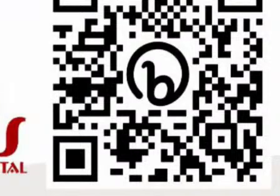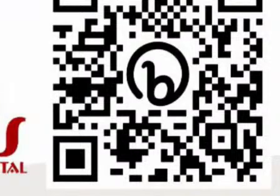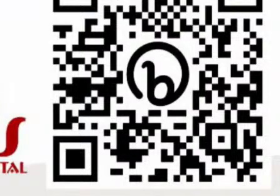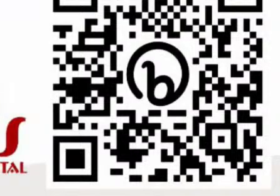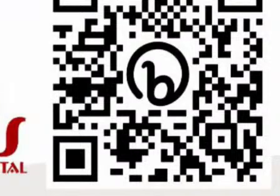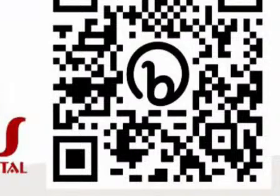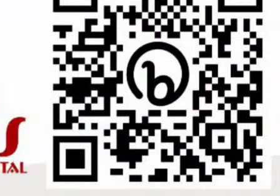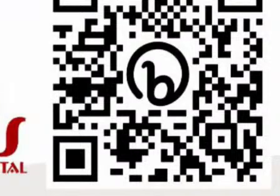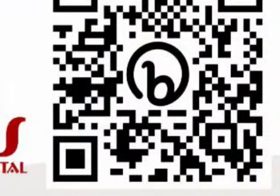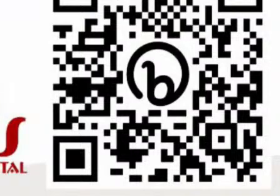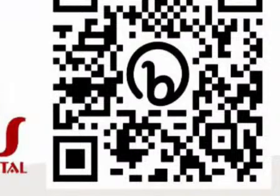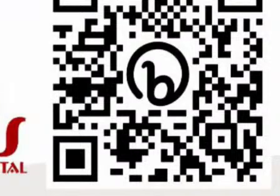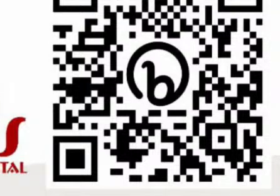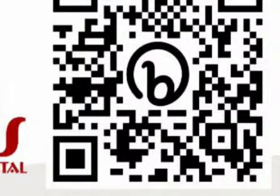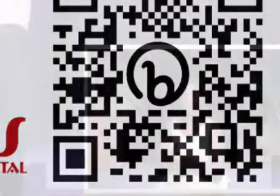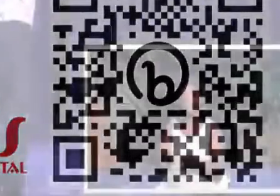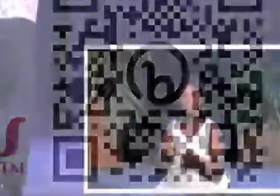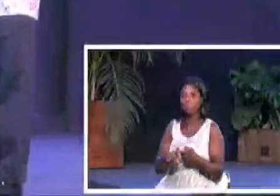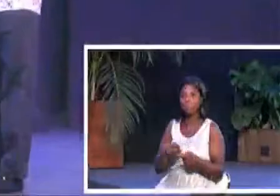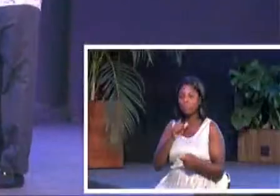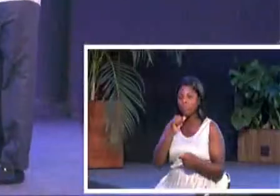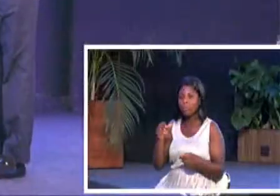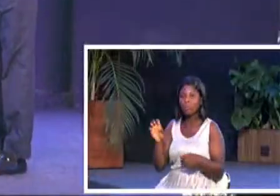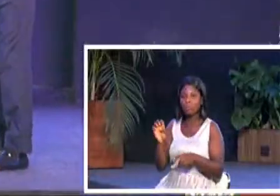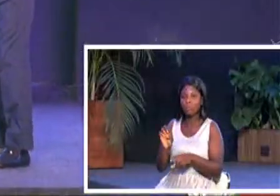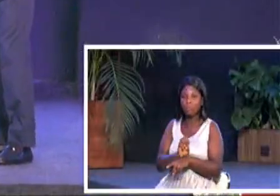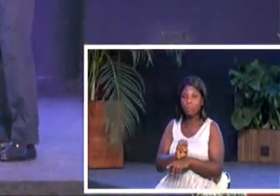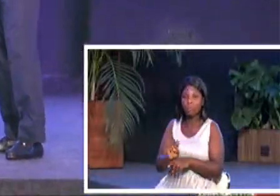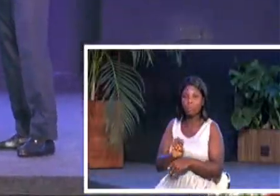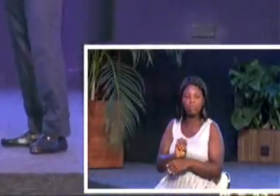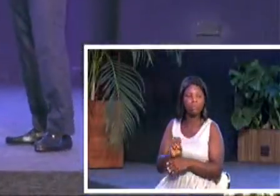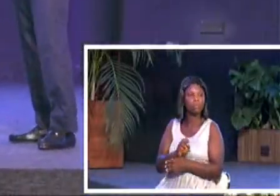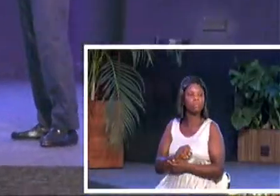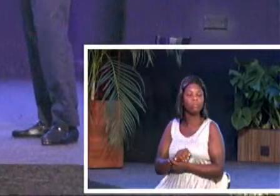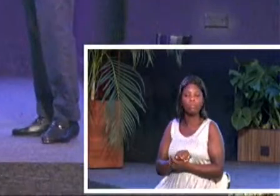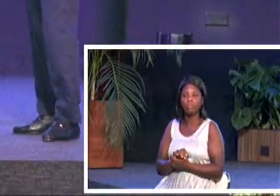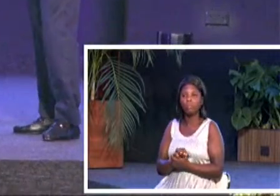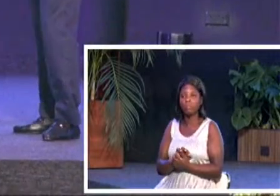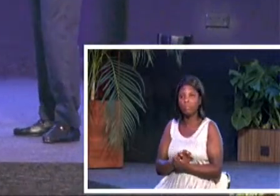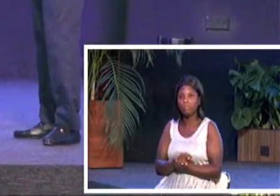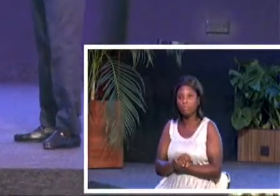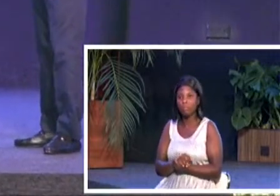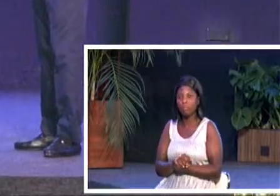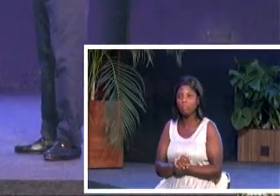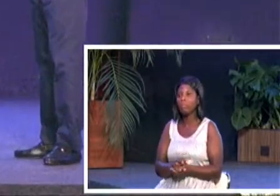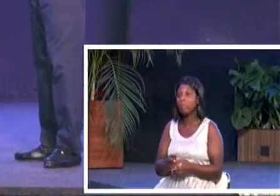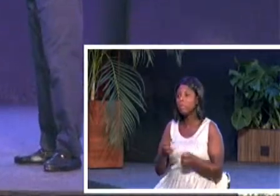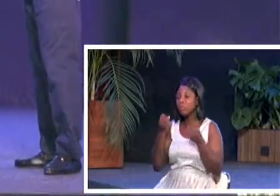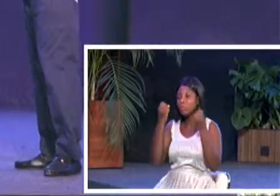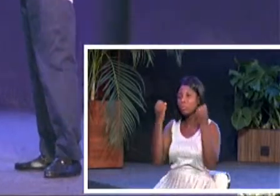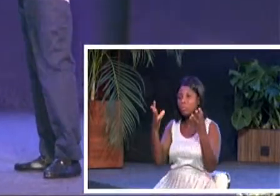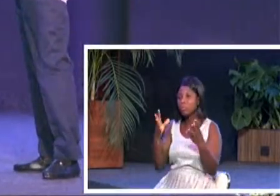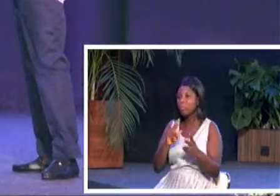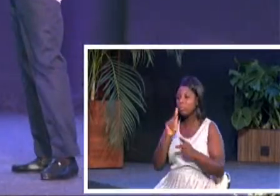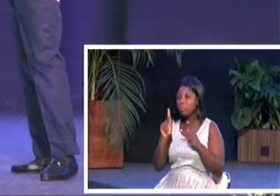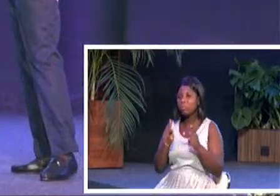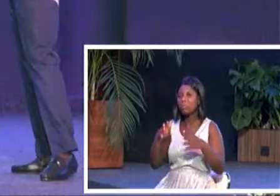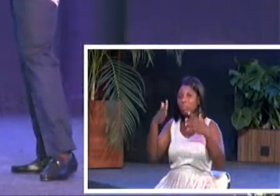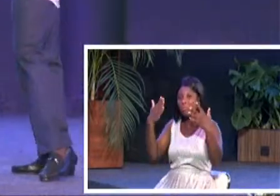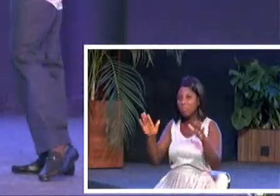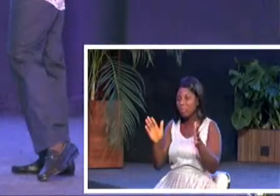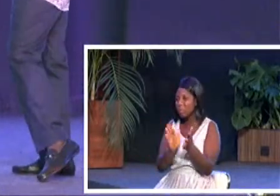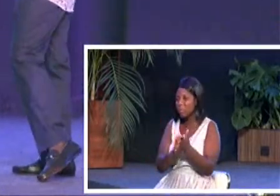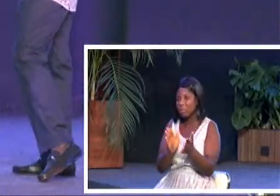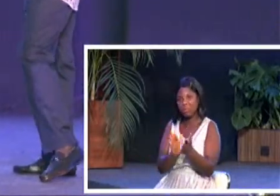here. There are a number of people watching us online who are unemployed. There are a number of people who have finished school are unemployed. There are a number of people in the